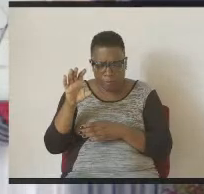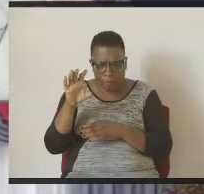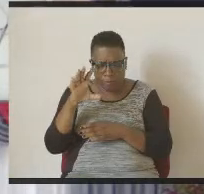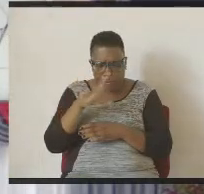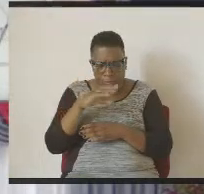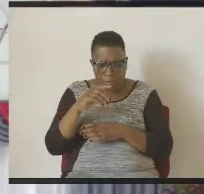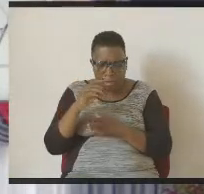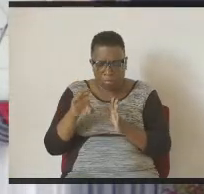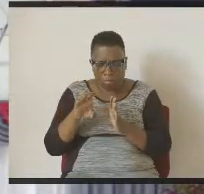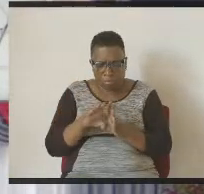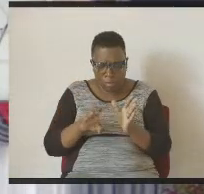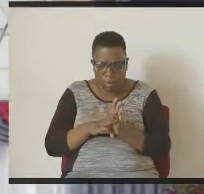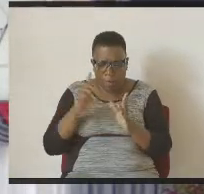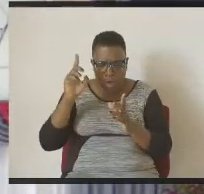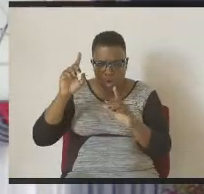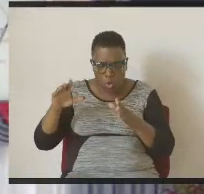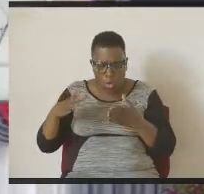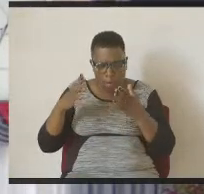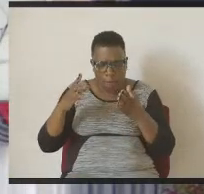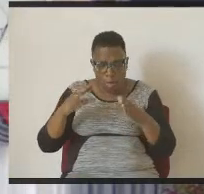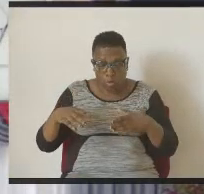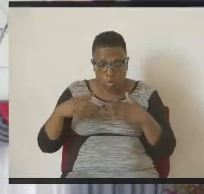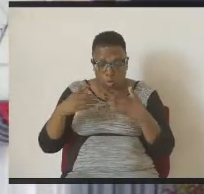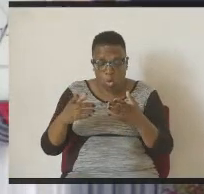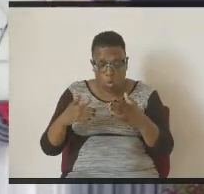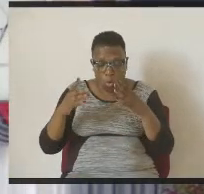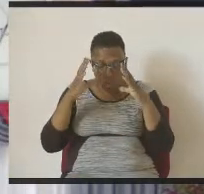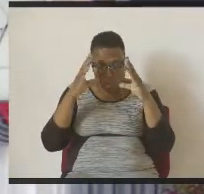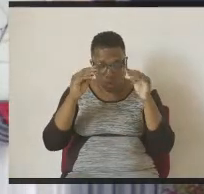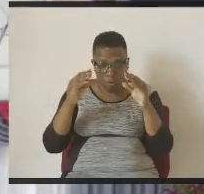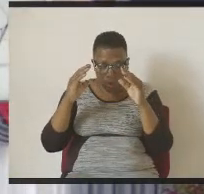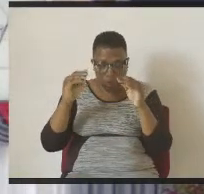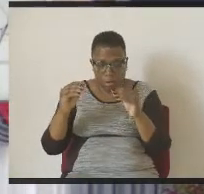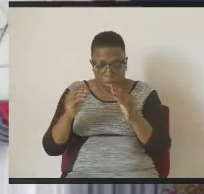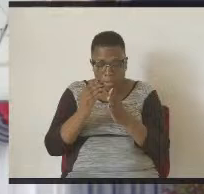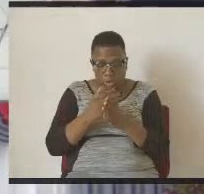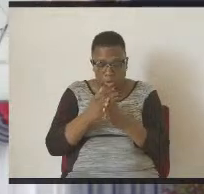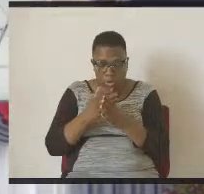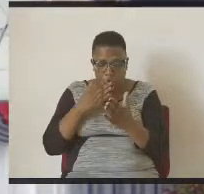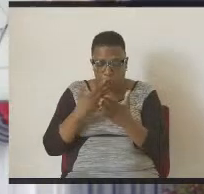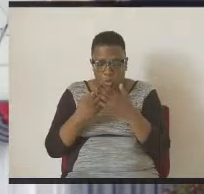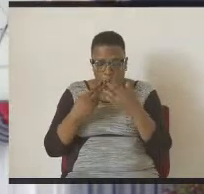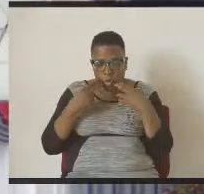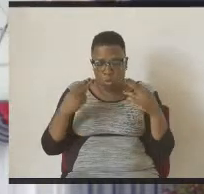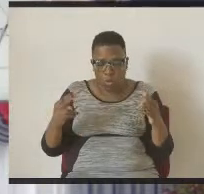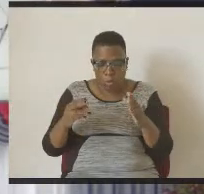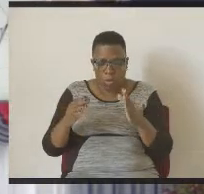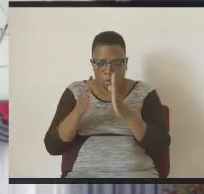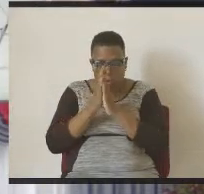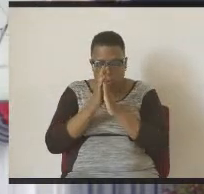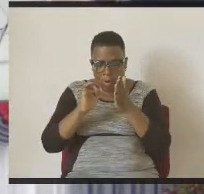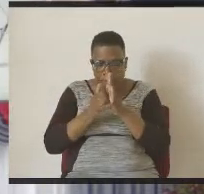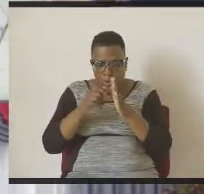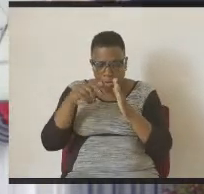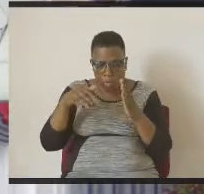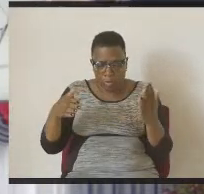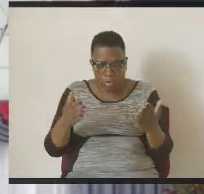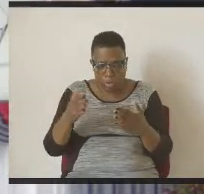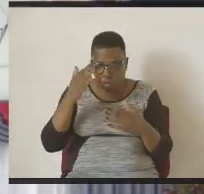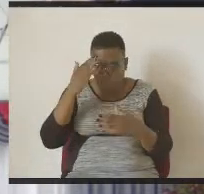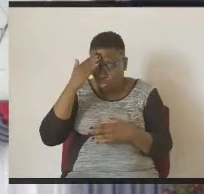us to go forth and share the good news as believers. We pray for those today in the service that don't know